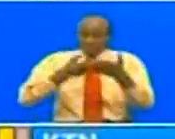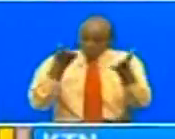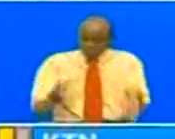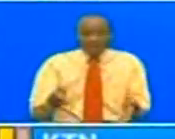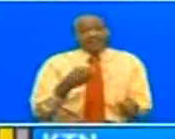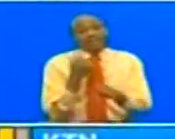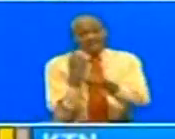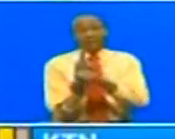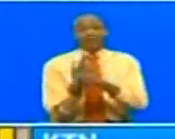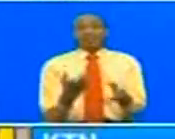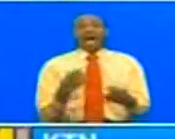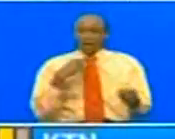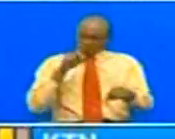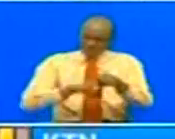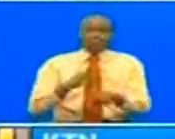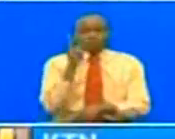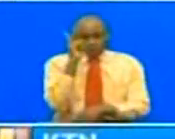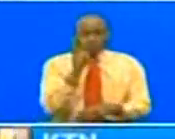5 mpaka saa 8